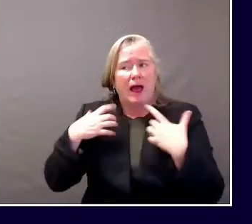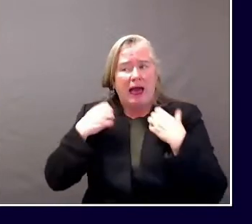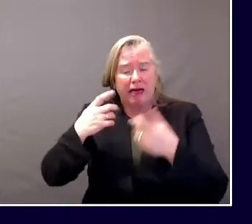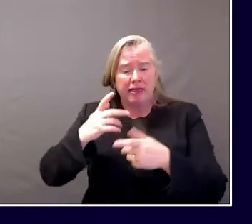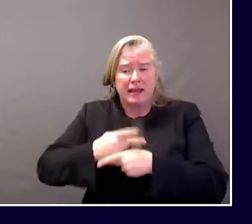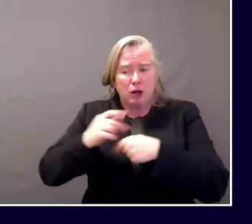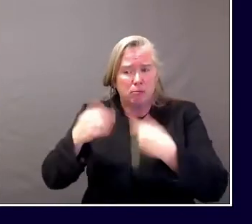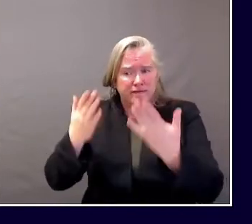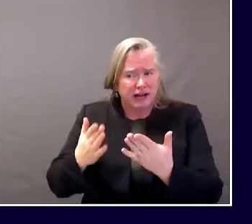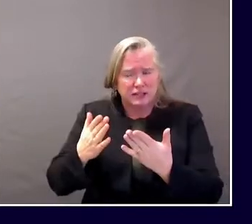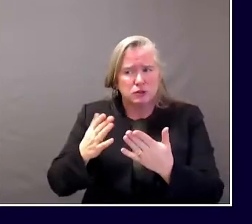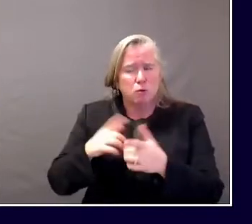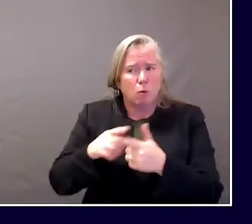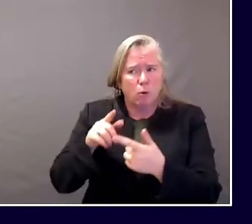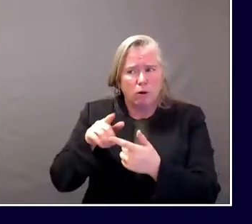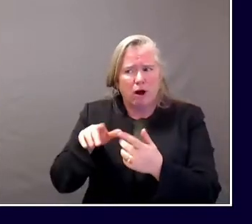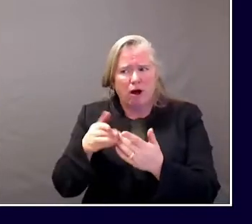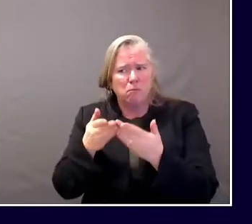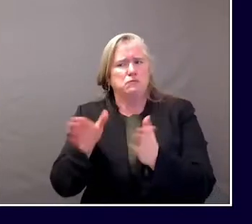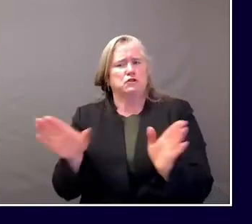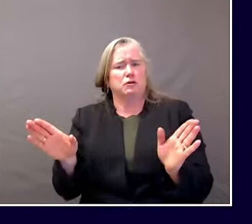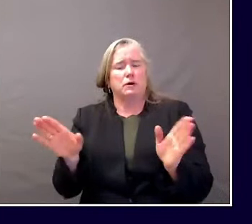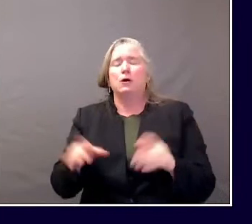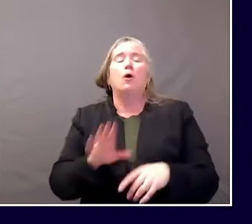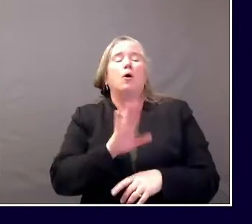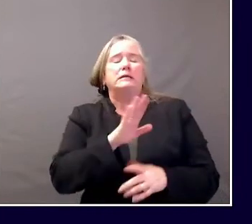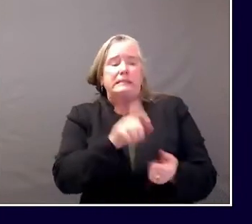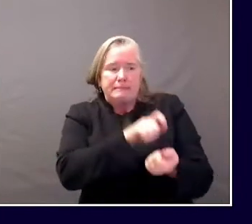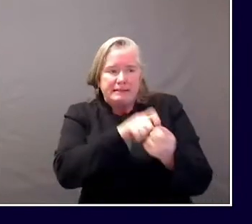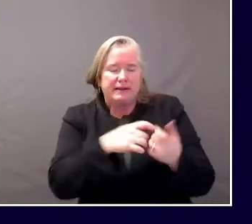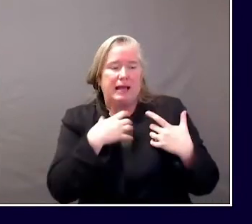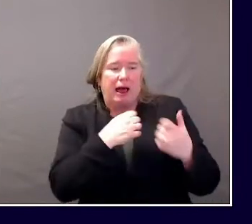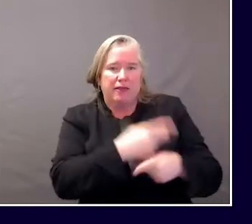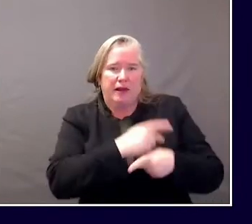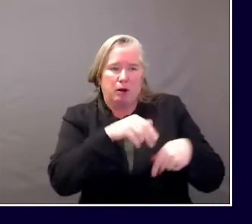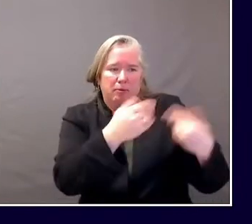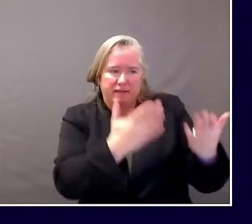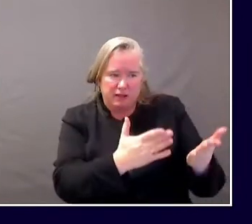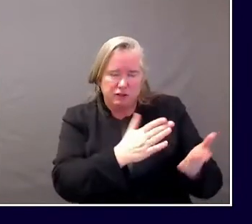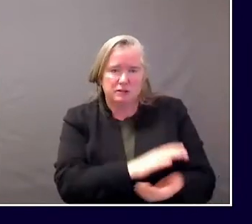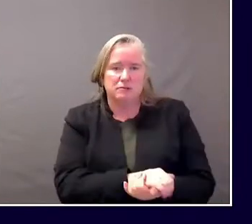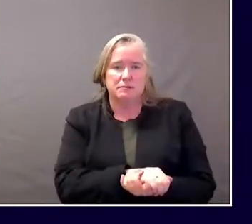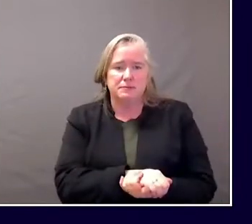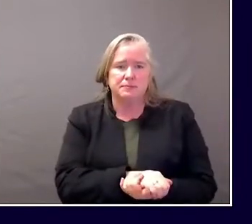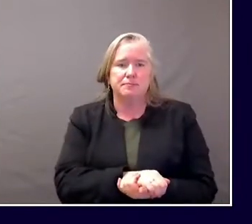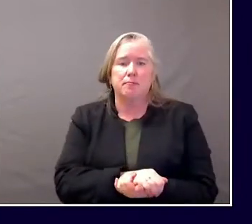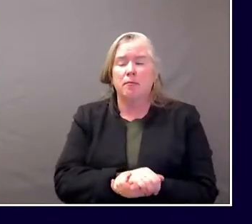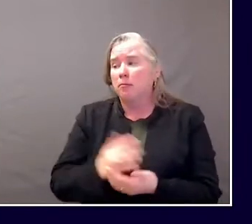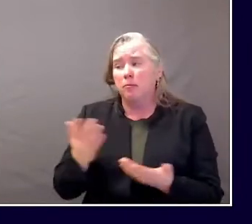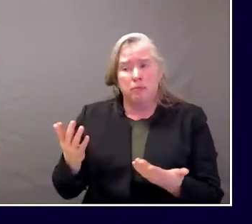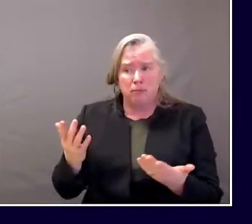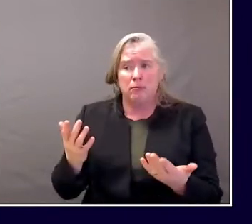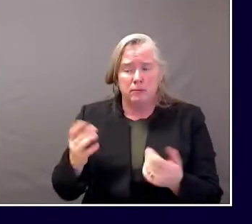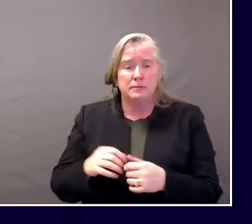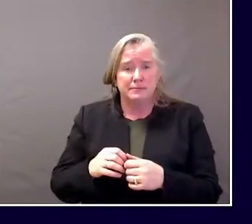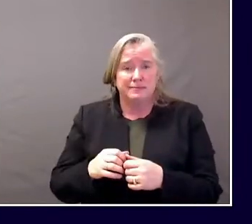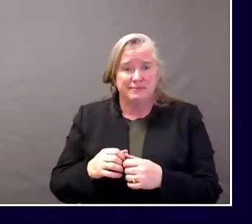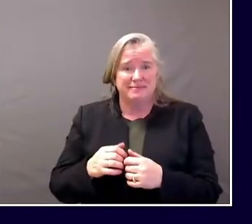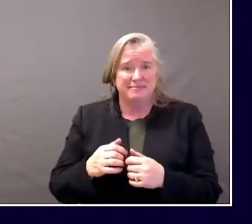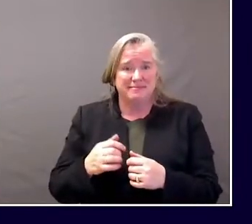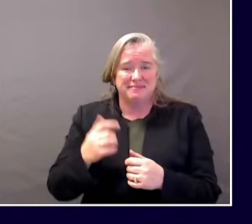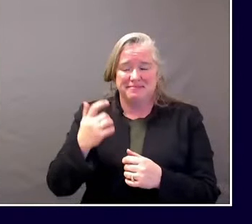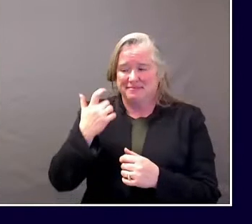more general? Yeah, healthcare I'm providers, talking specifically about healthcare providers. Yeah, or even actually the weekend